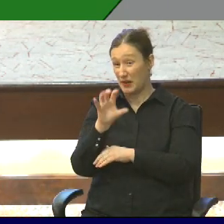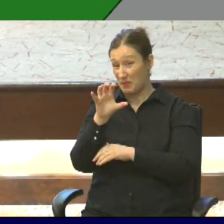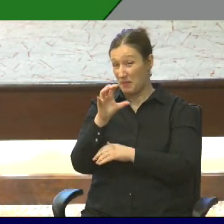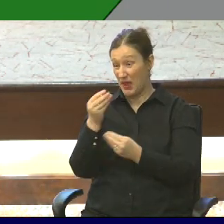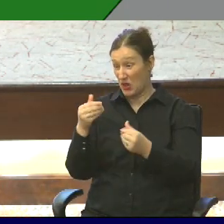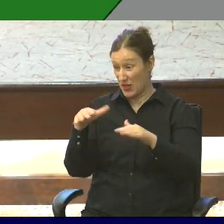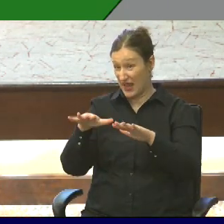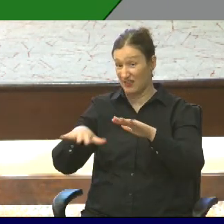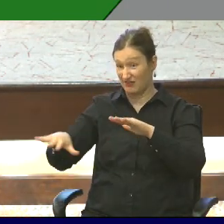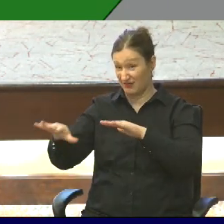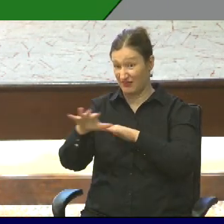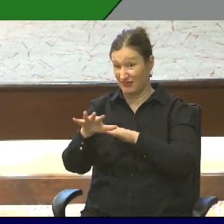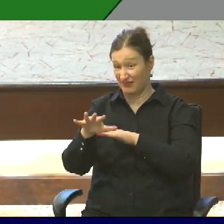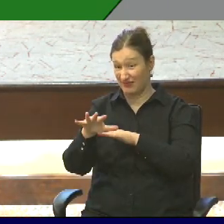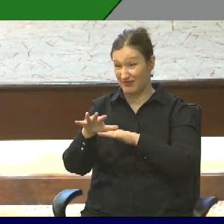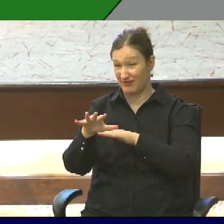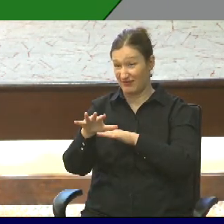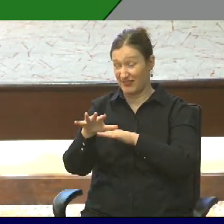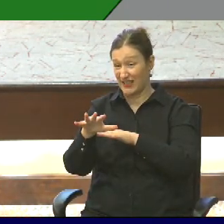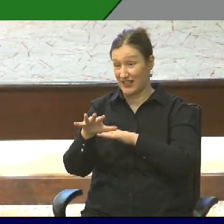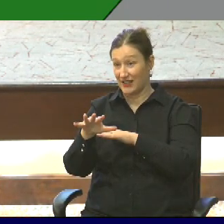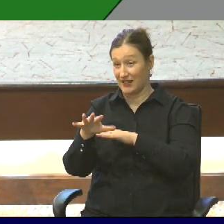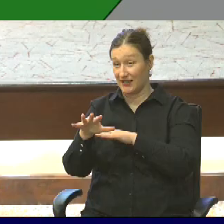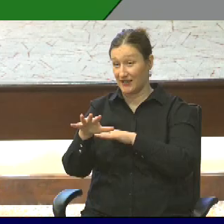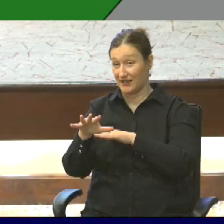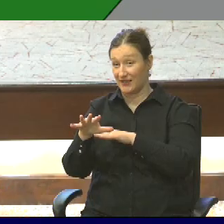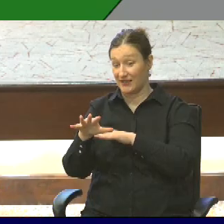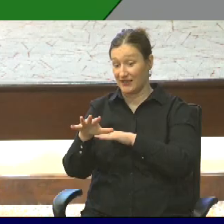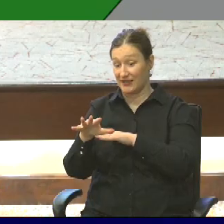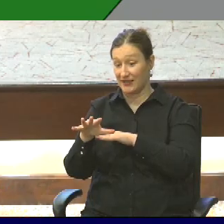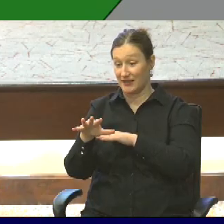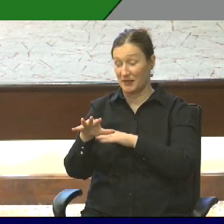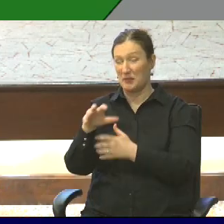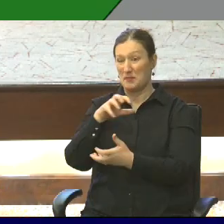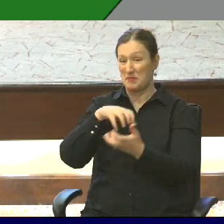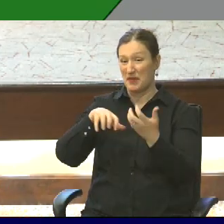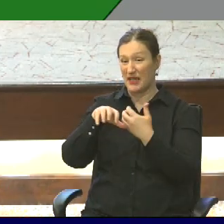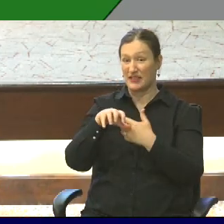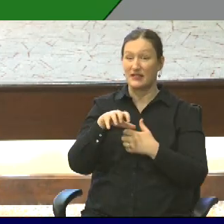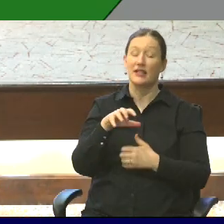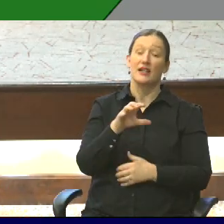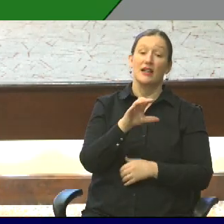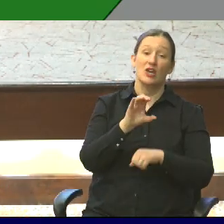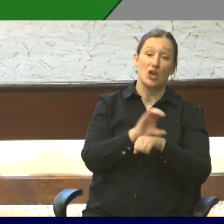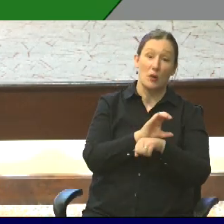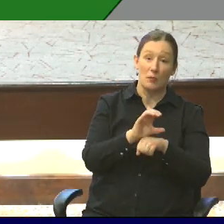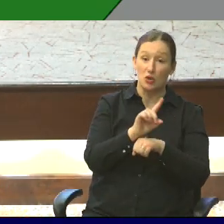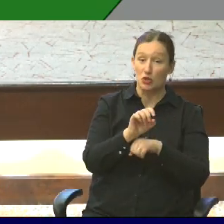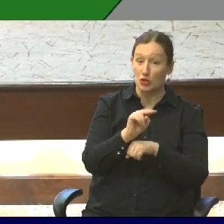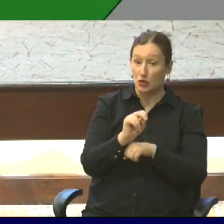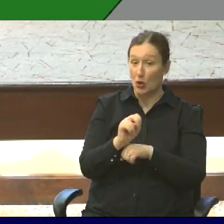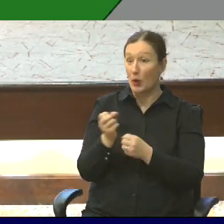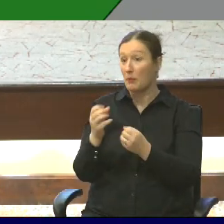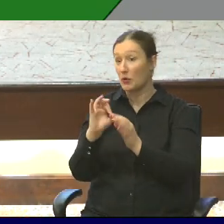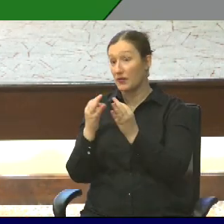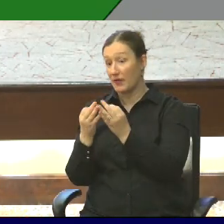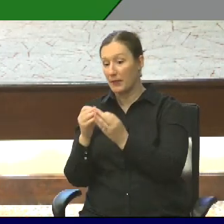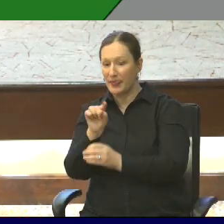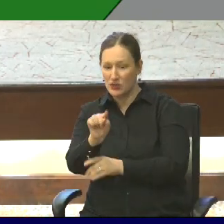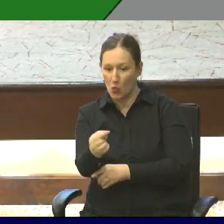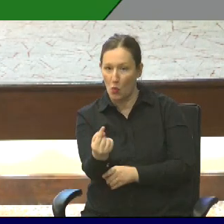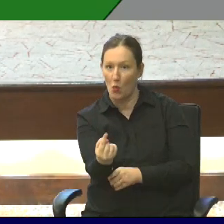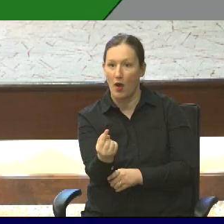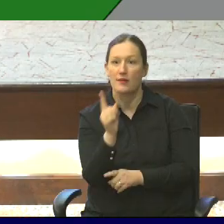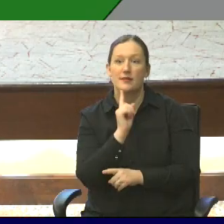O2, with the other 5% being a mix of commercial zoning, multifamily zoning, and then this one single-family